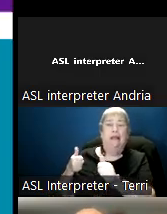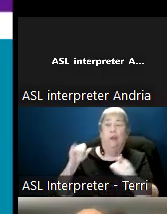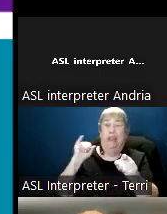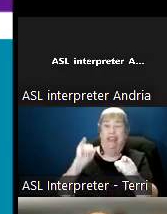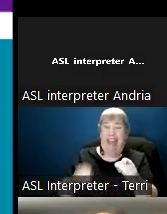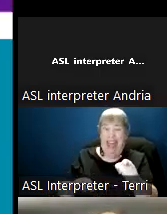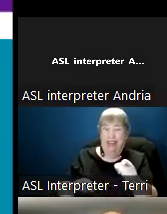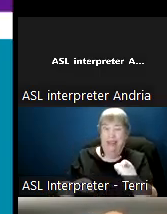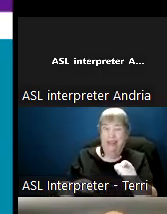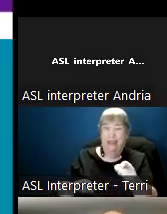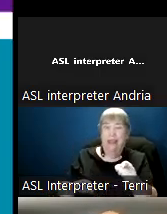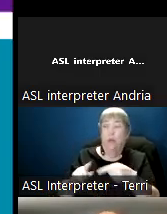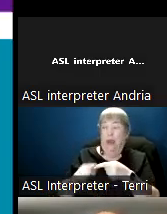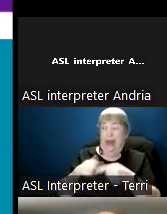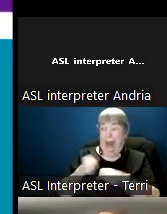PowerPoint.